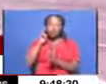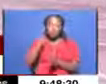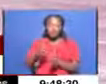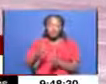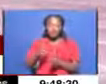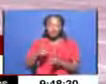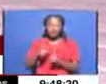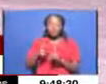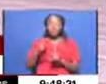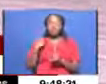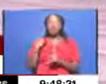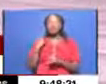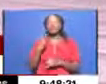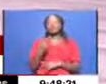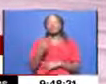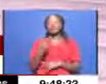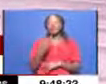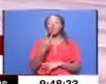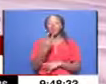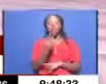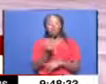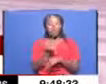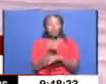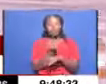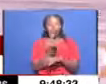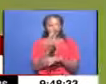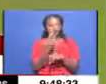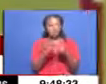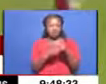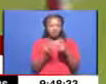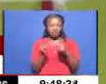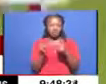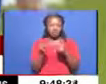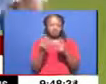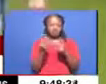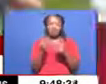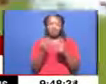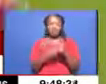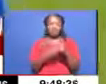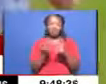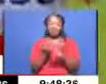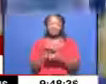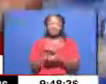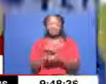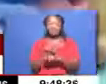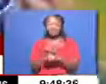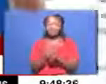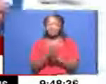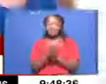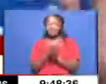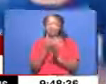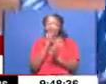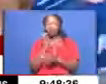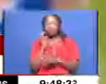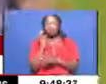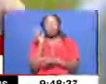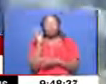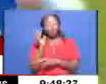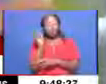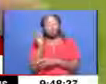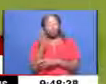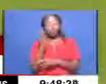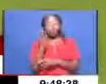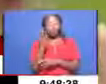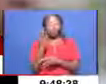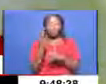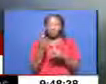settled for the silver in a time of 4 minutes 49.98 seconds. Sydorenko took gold in 4 minutes 49.31